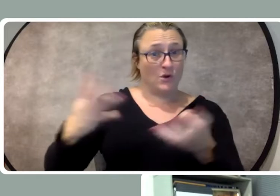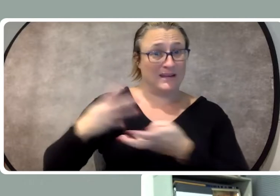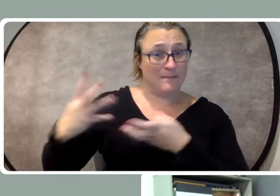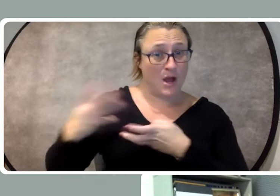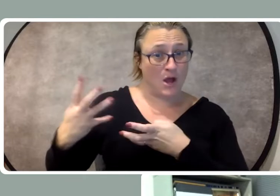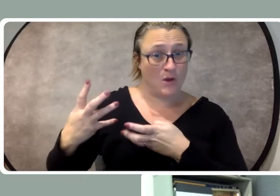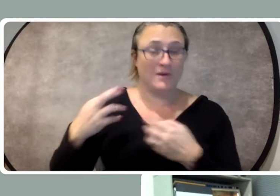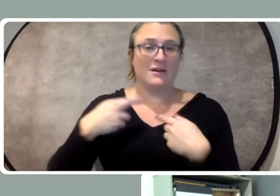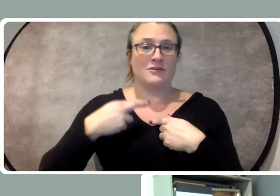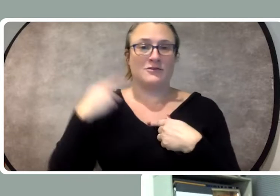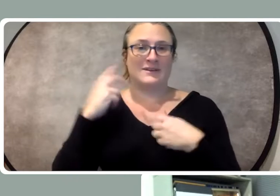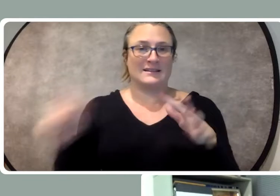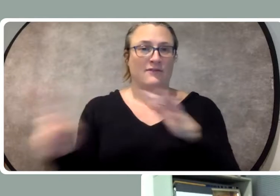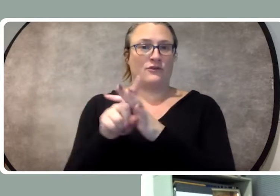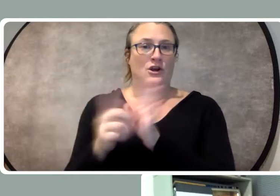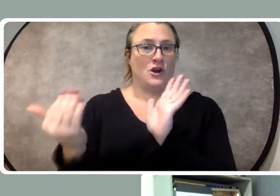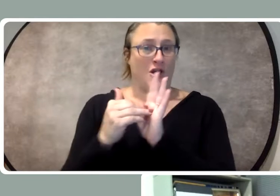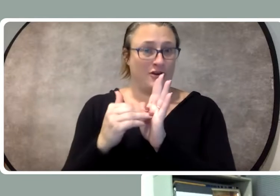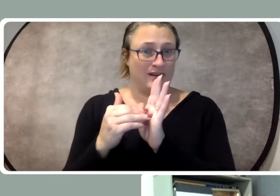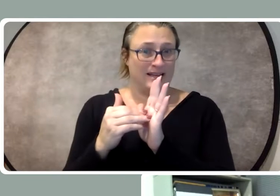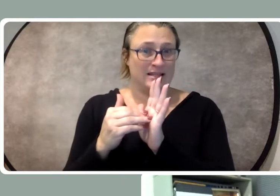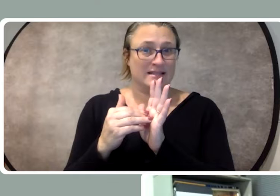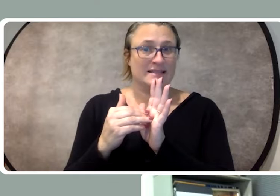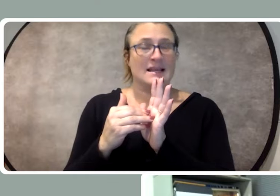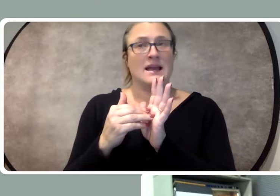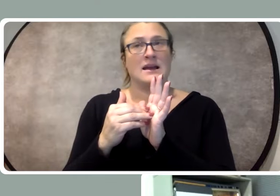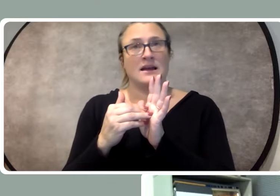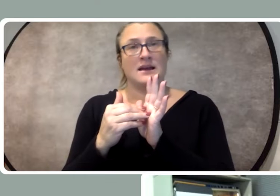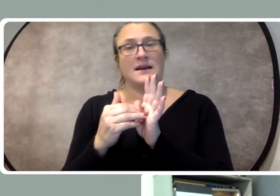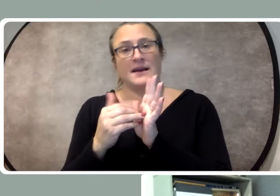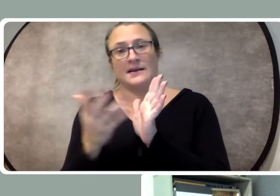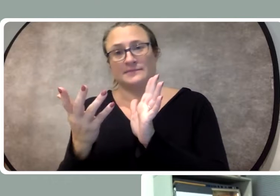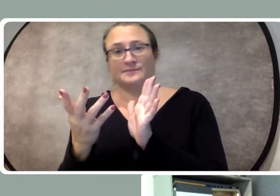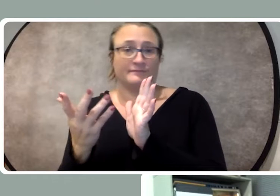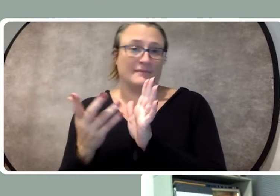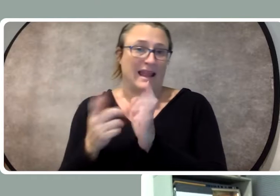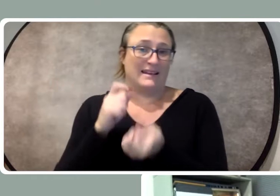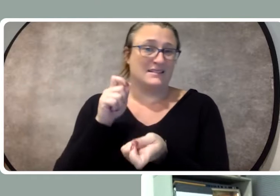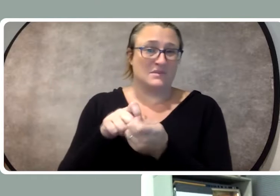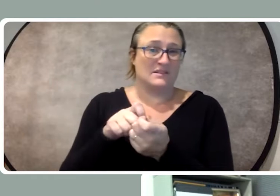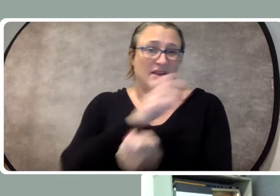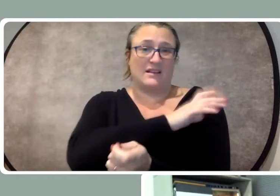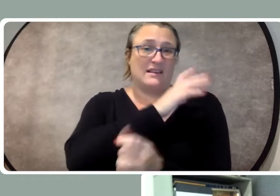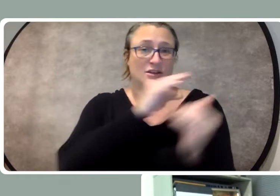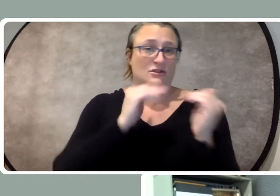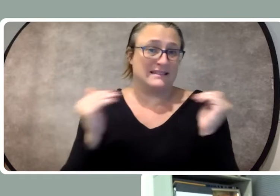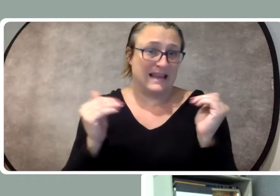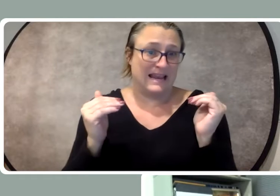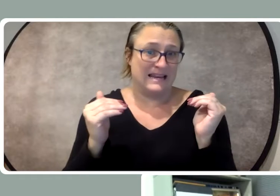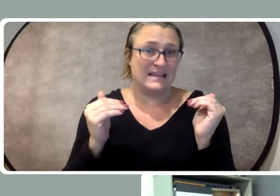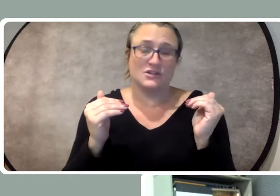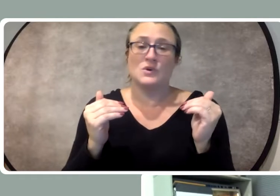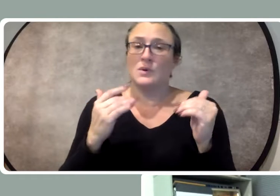clinical stage, a certain clinical stage of a patient who did not get chemotherapy would be